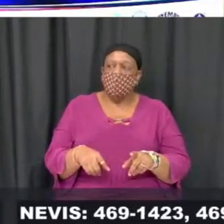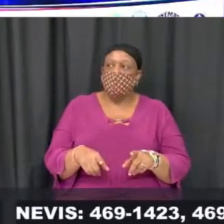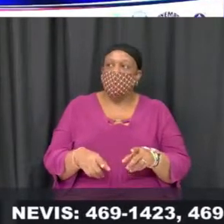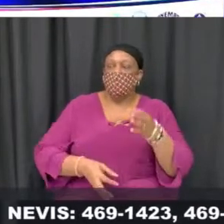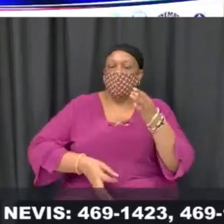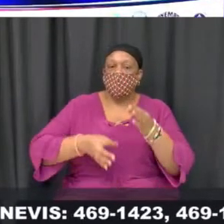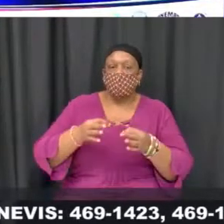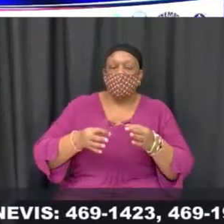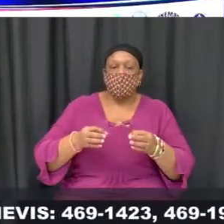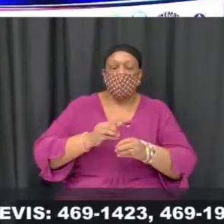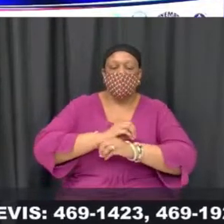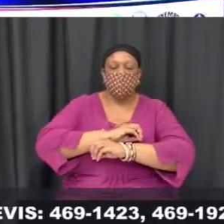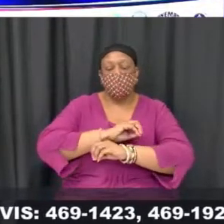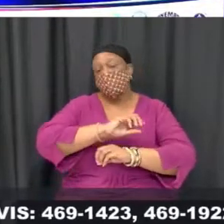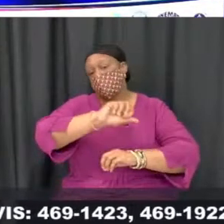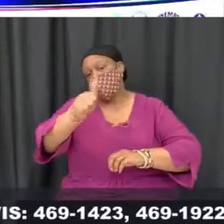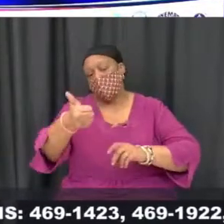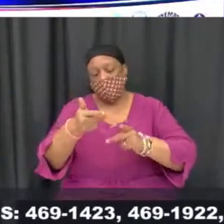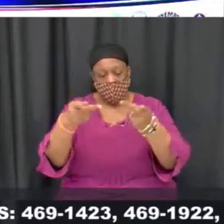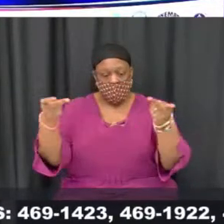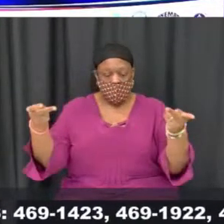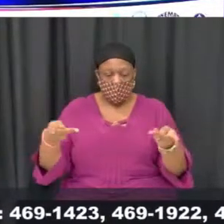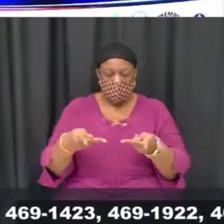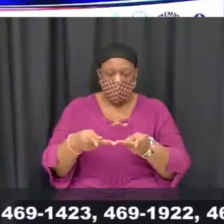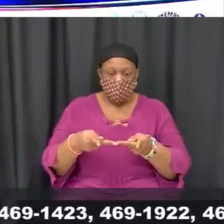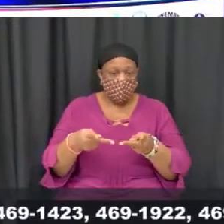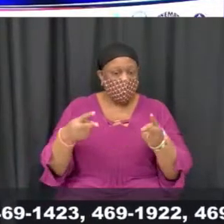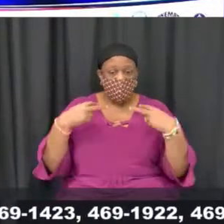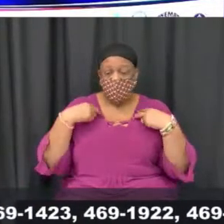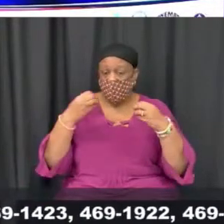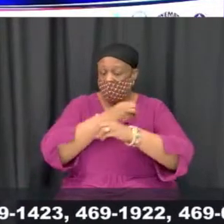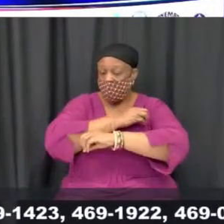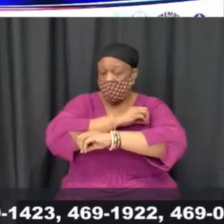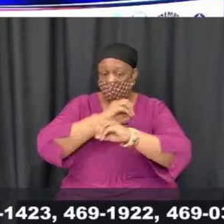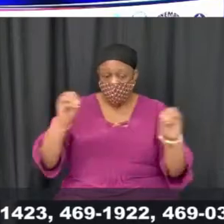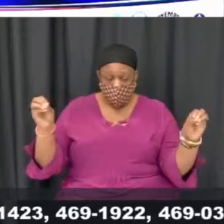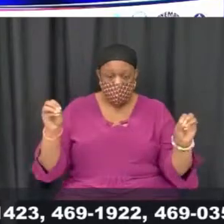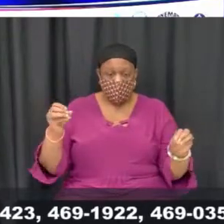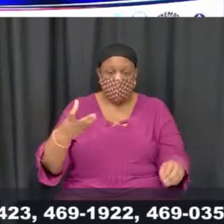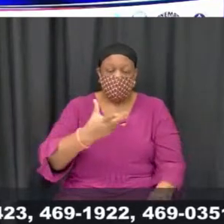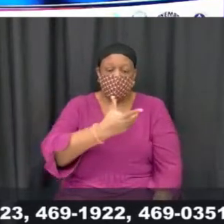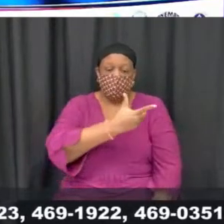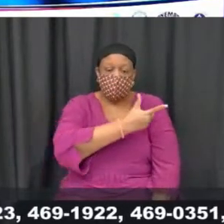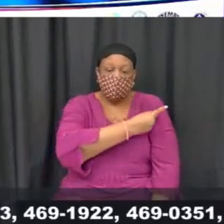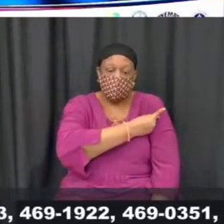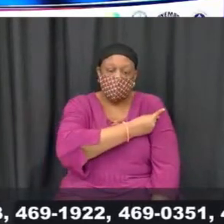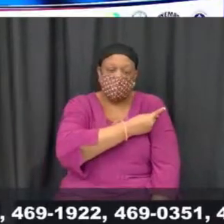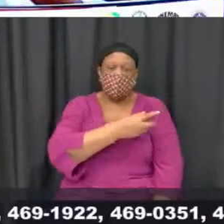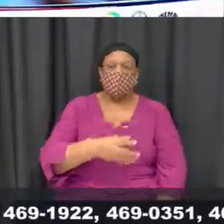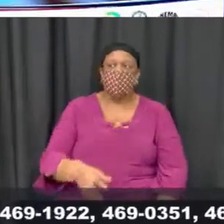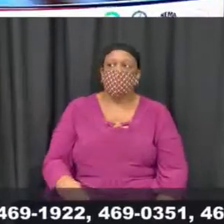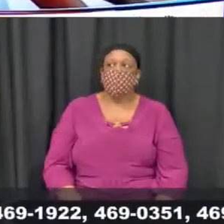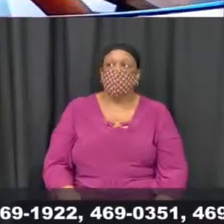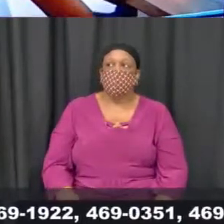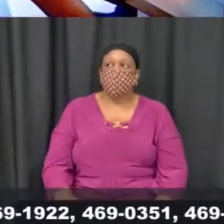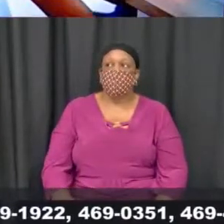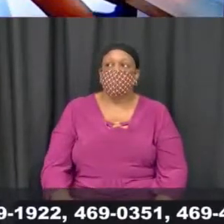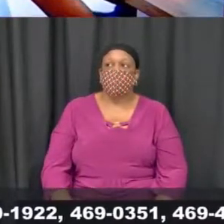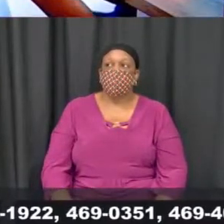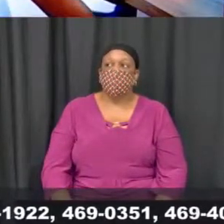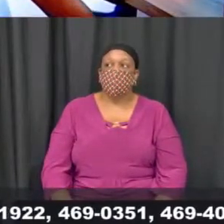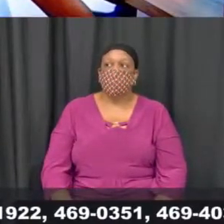are scarce, they would ask persons who have recovered to wait